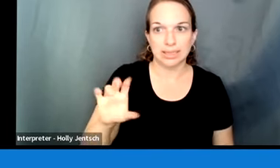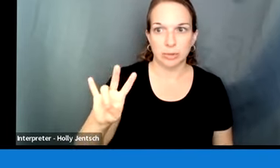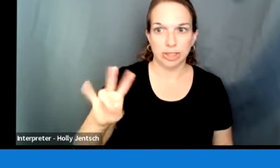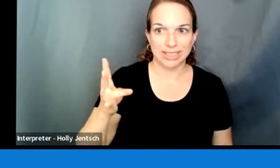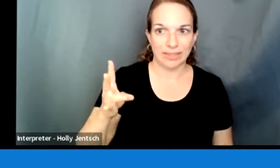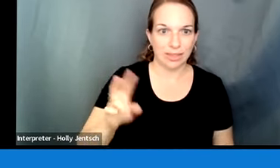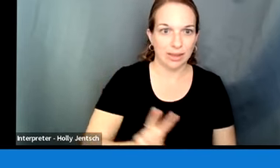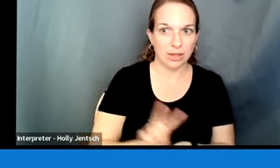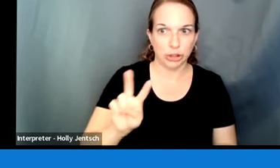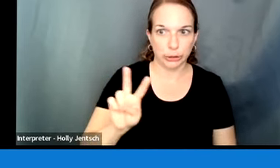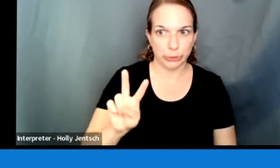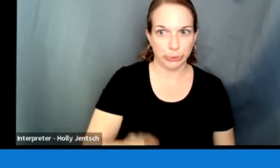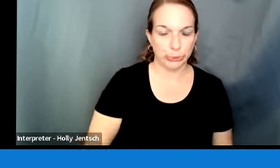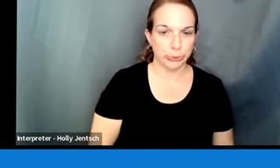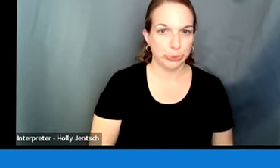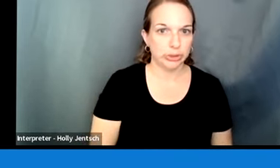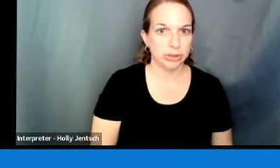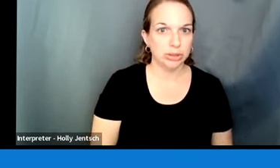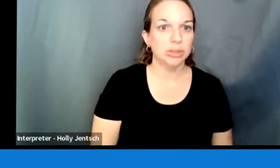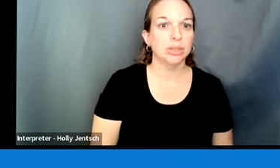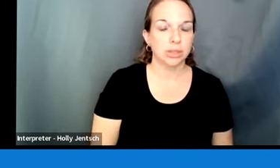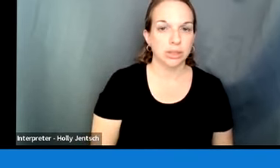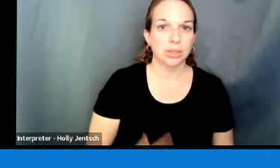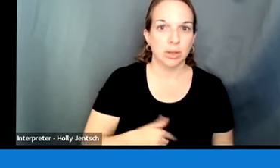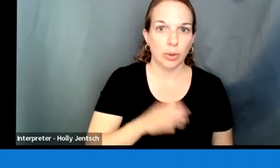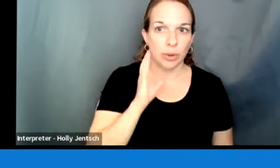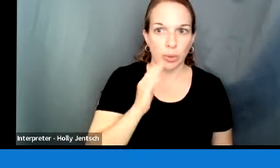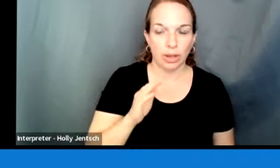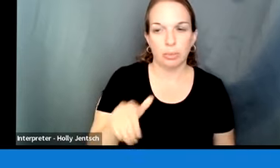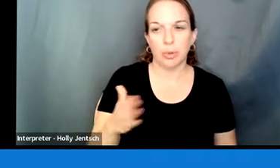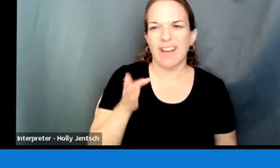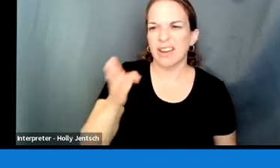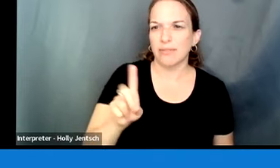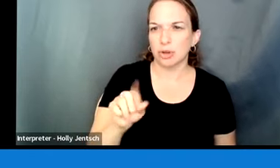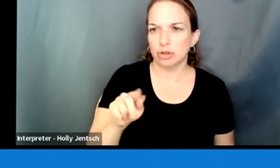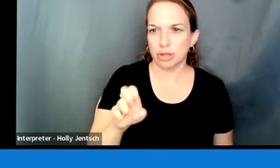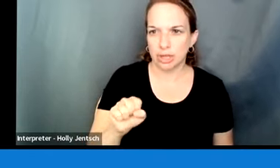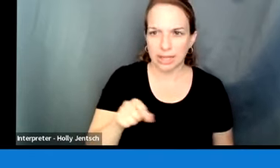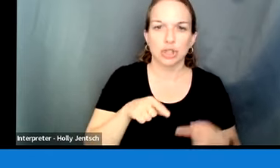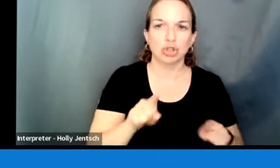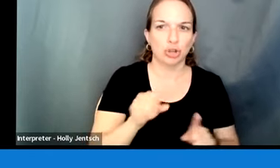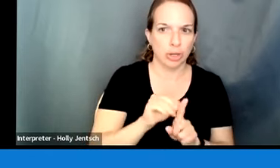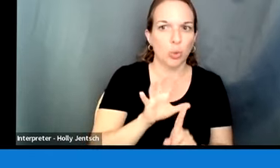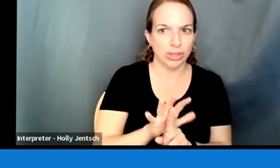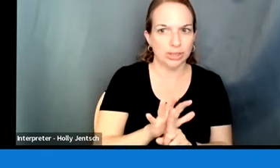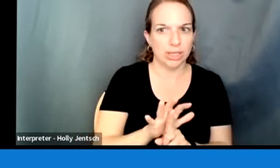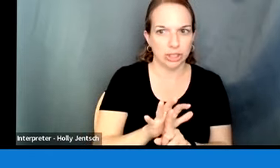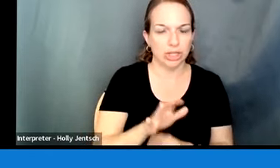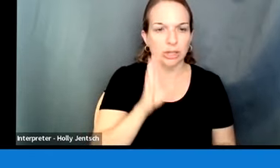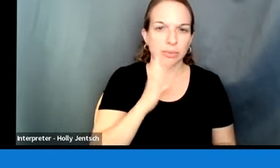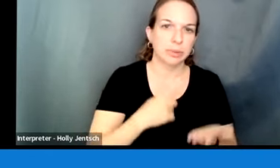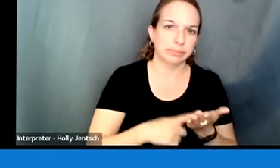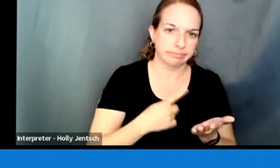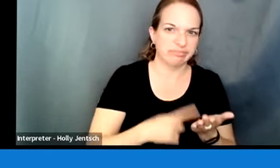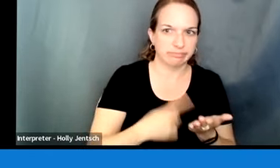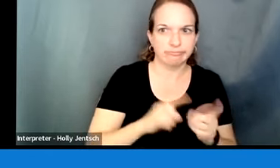2 p.m. We will get future dates to you once we have you at orientation. We'll talk through when the cohort meetings will